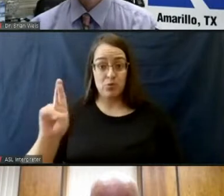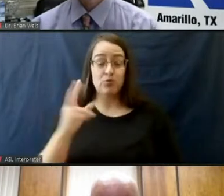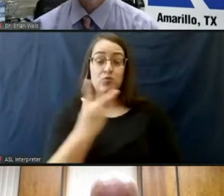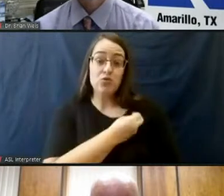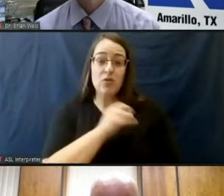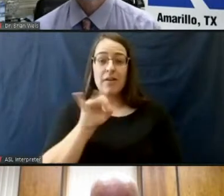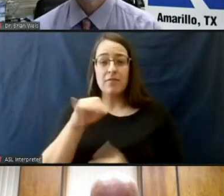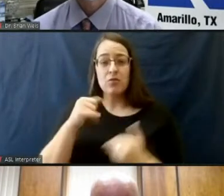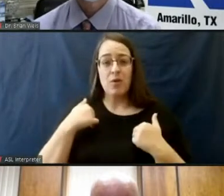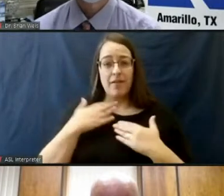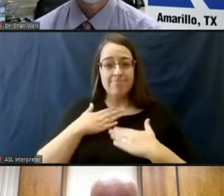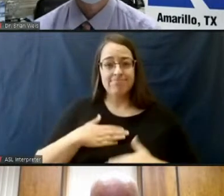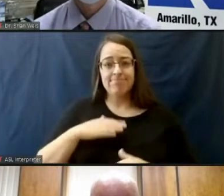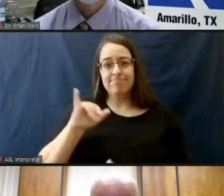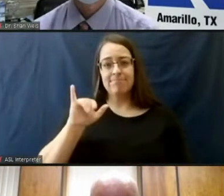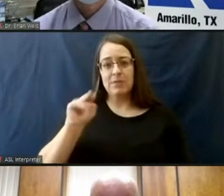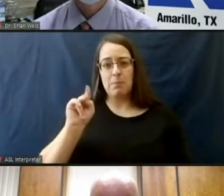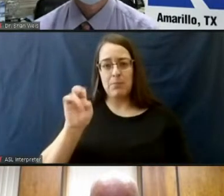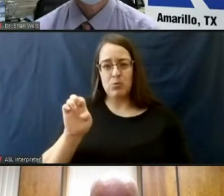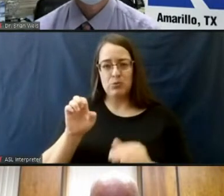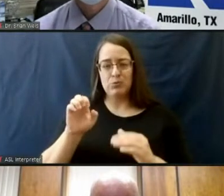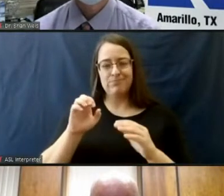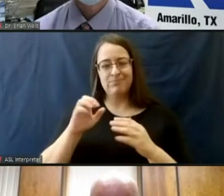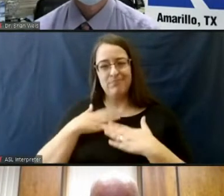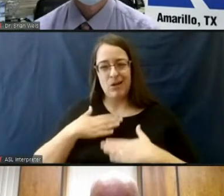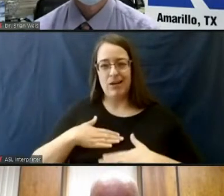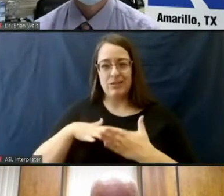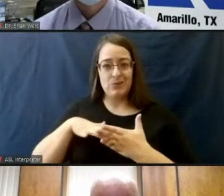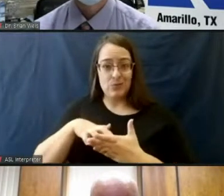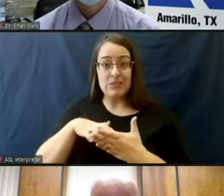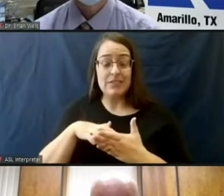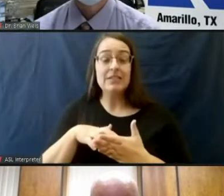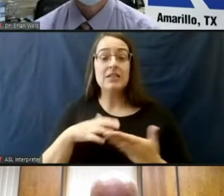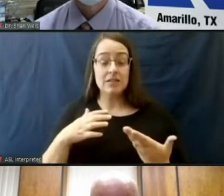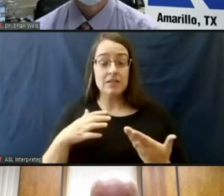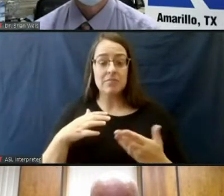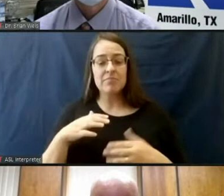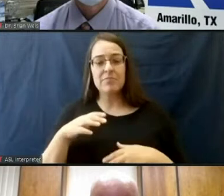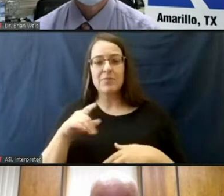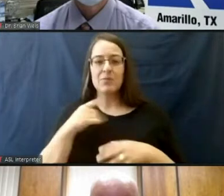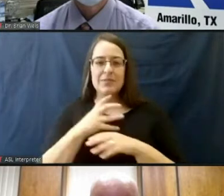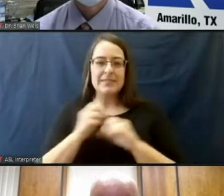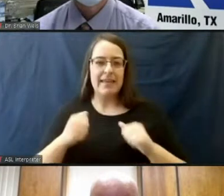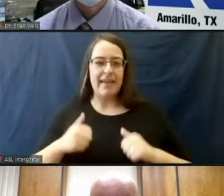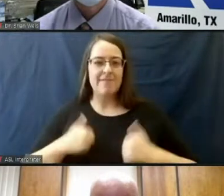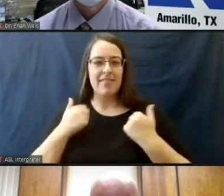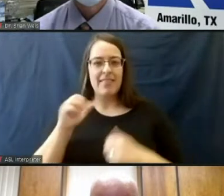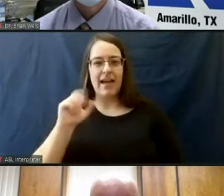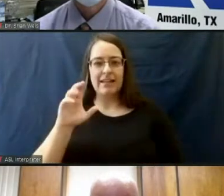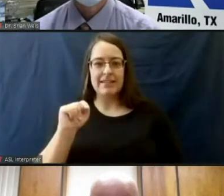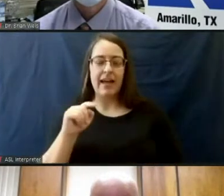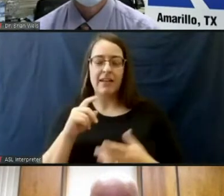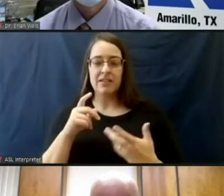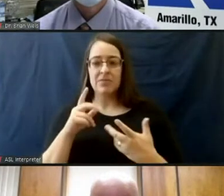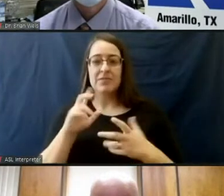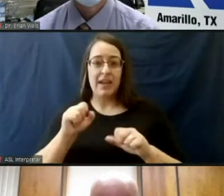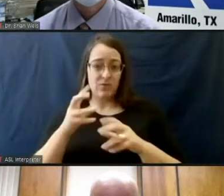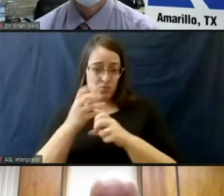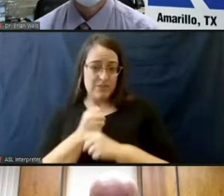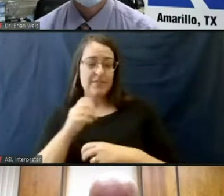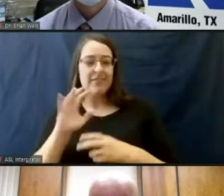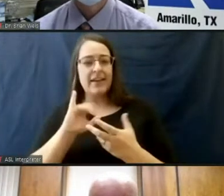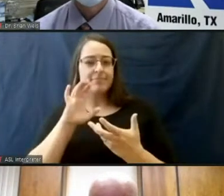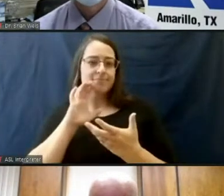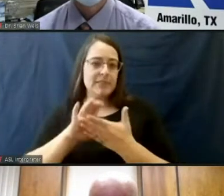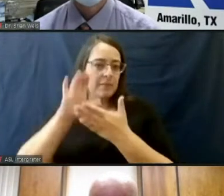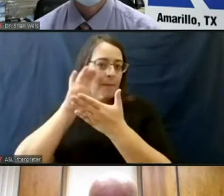immunocompromised for our veterans and anyone covered under what we refer to as the Save Lives Act. So that's the spouses of veterans or caregivers of